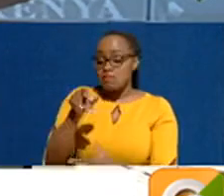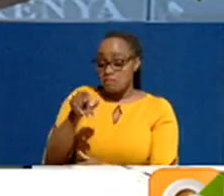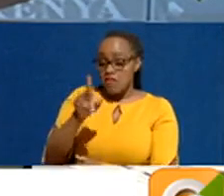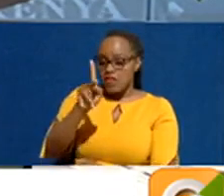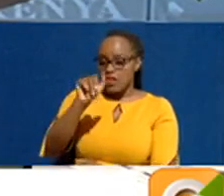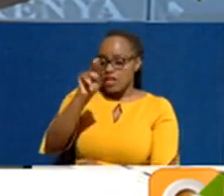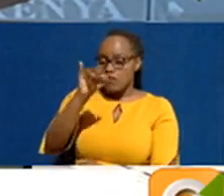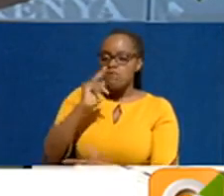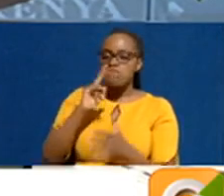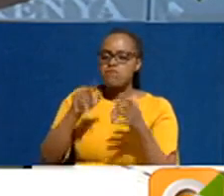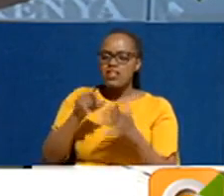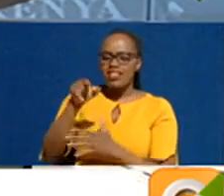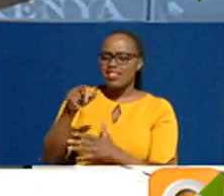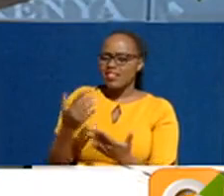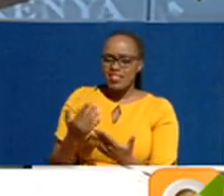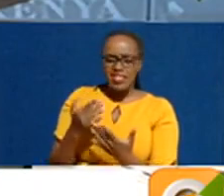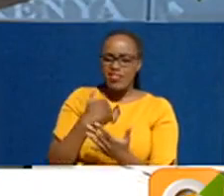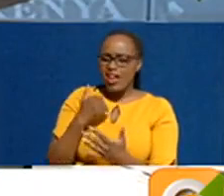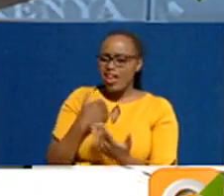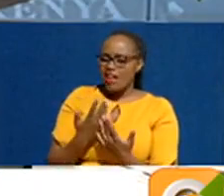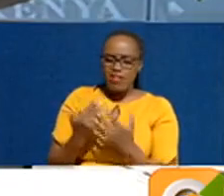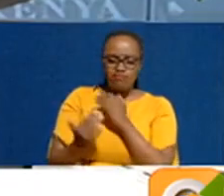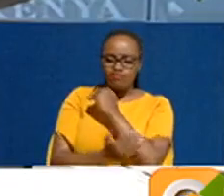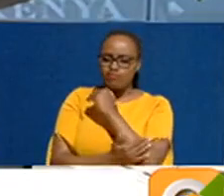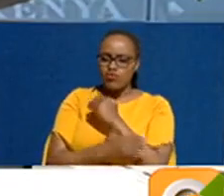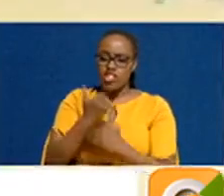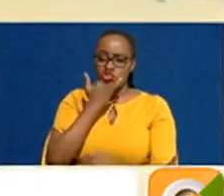by Chebukati and the commissioners as sensational.